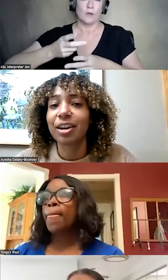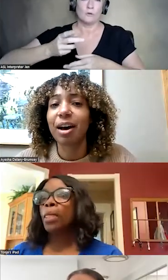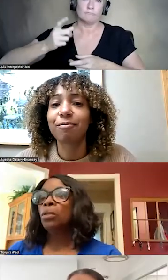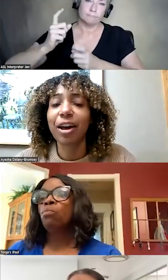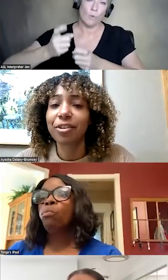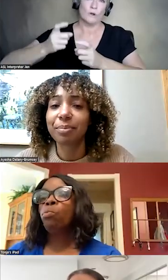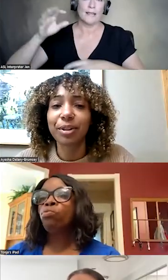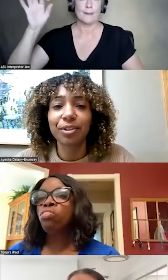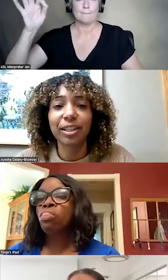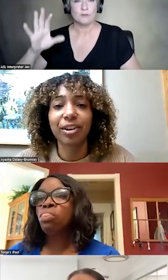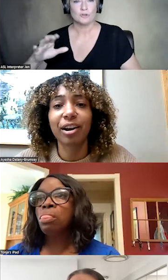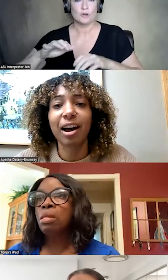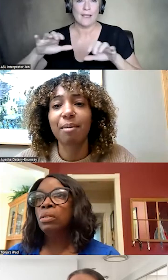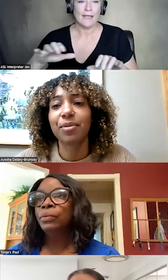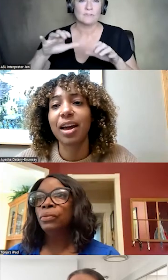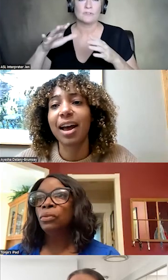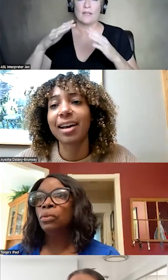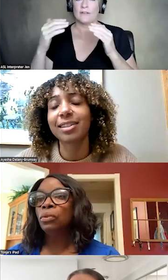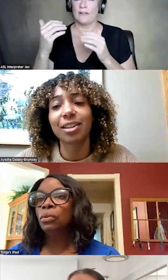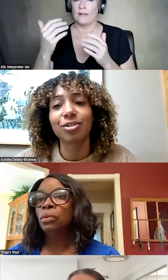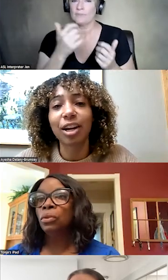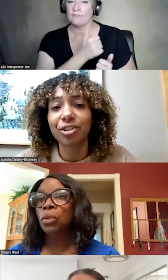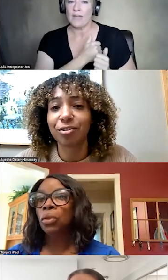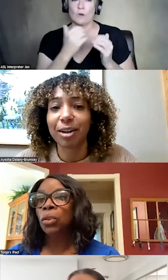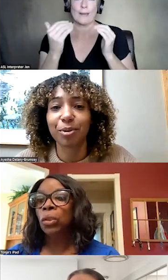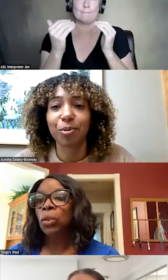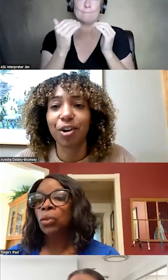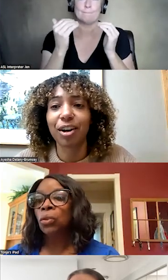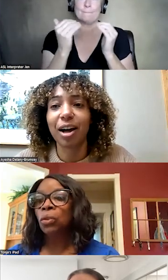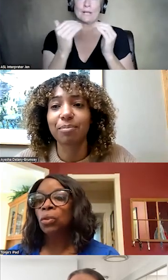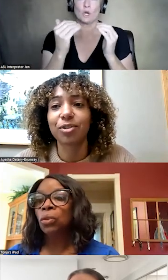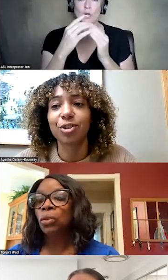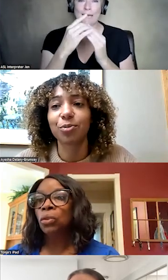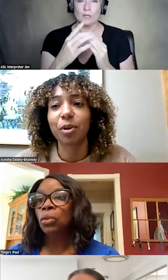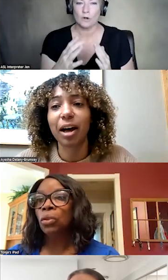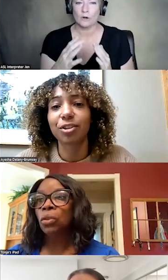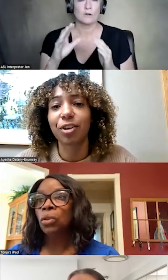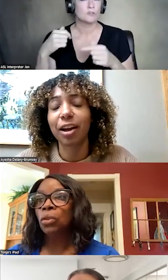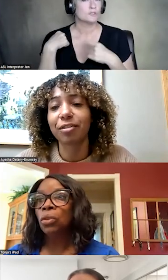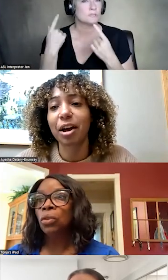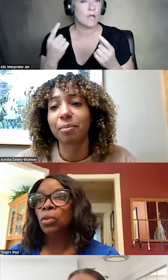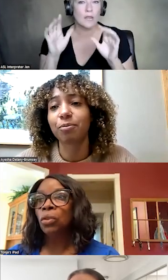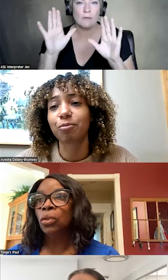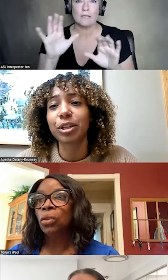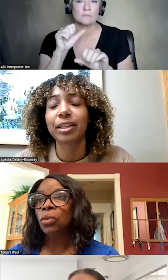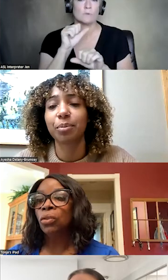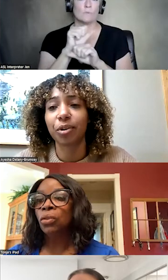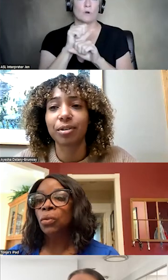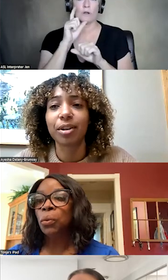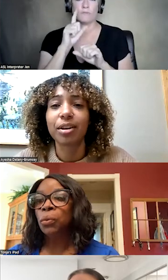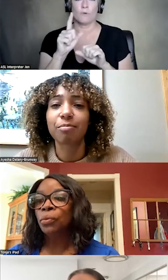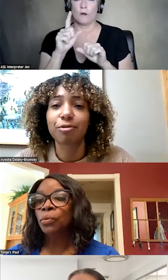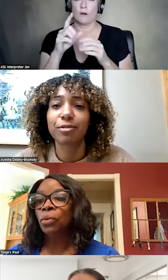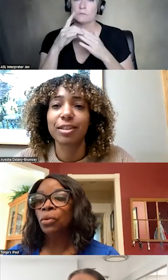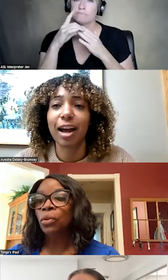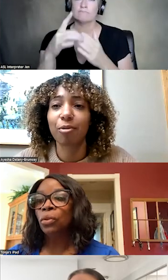activist, veteran and peer leader, has done such incredible work to drive really